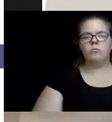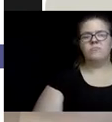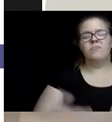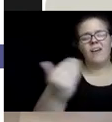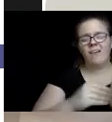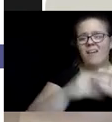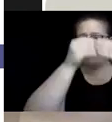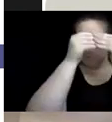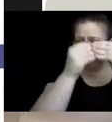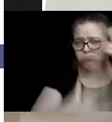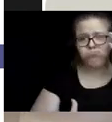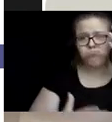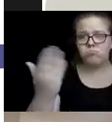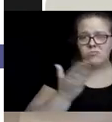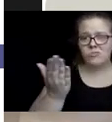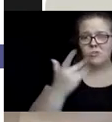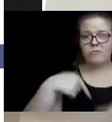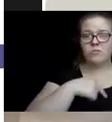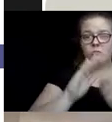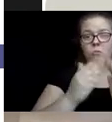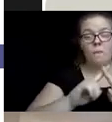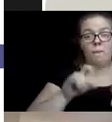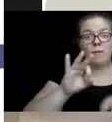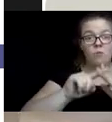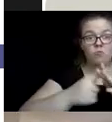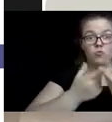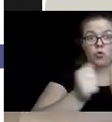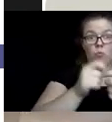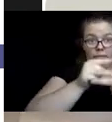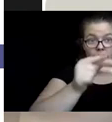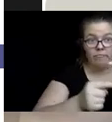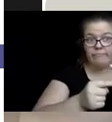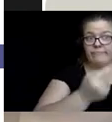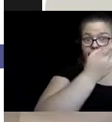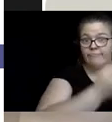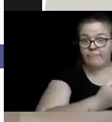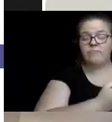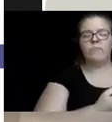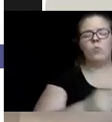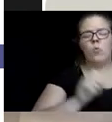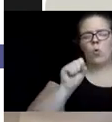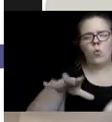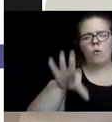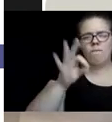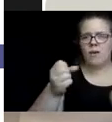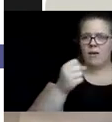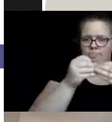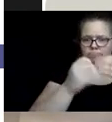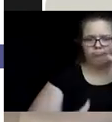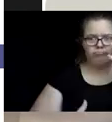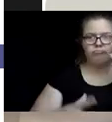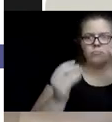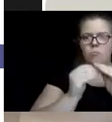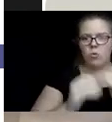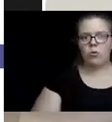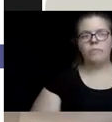services available in our community, but if you start with any of these services, I think you can find many others. Next slide,